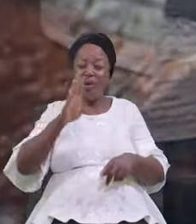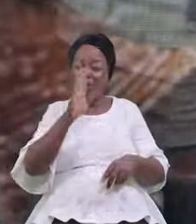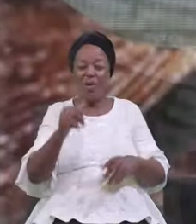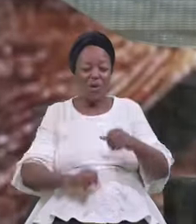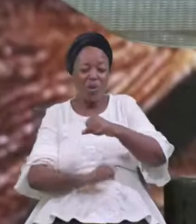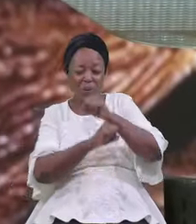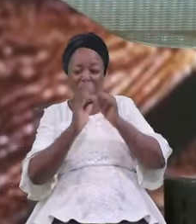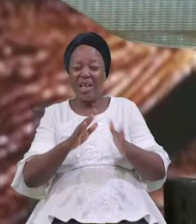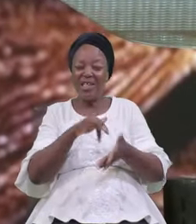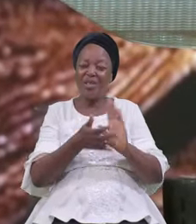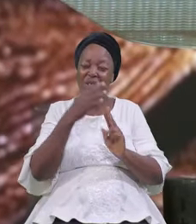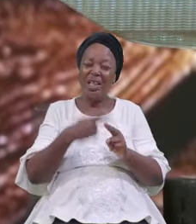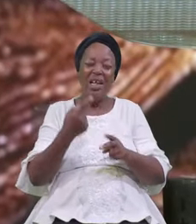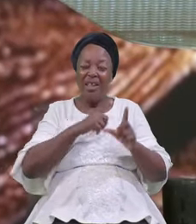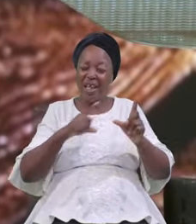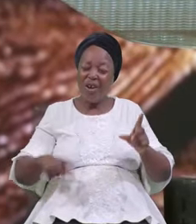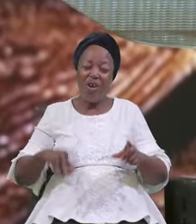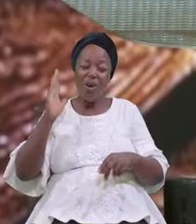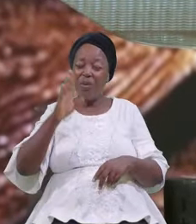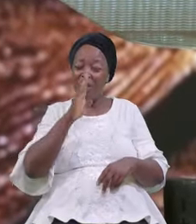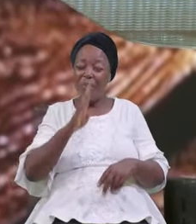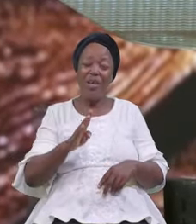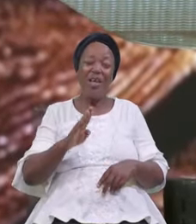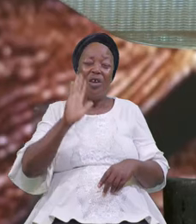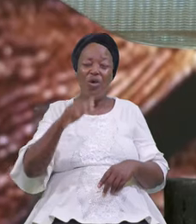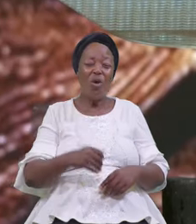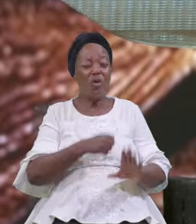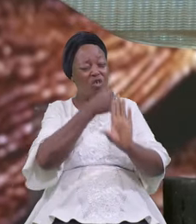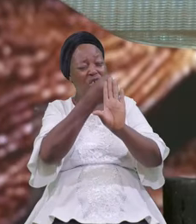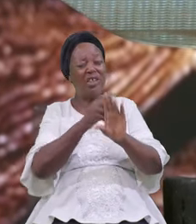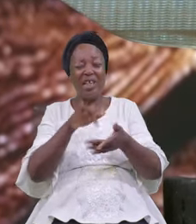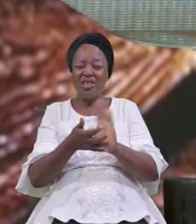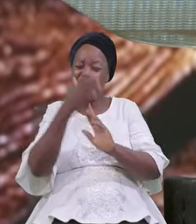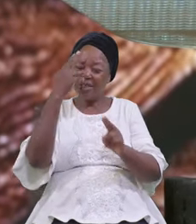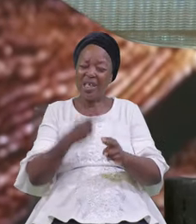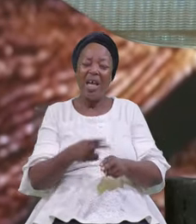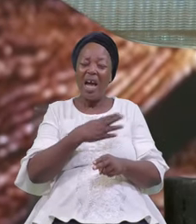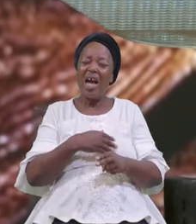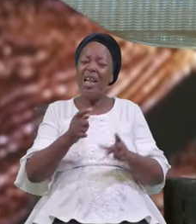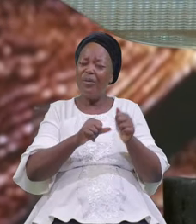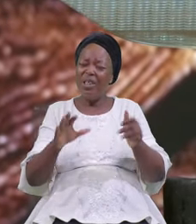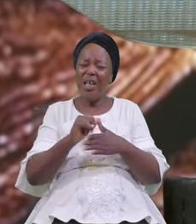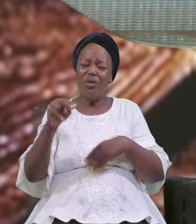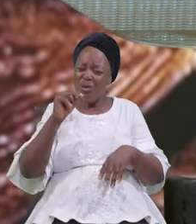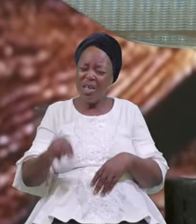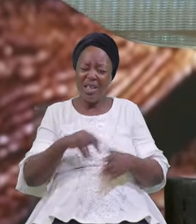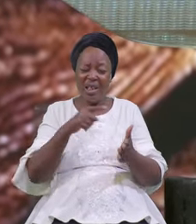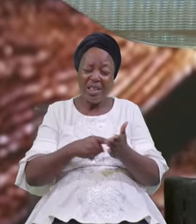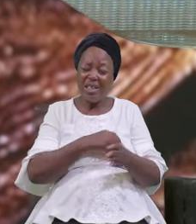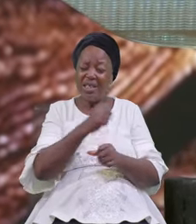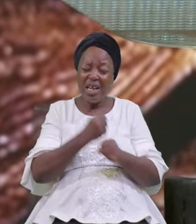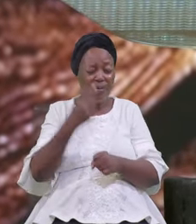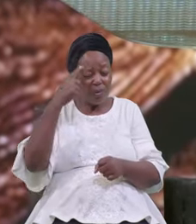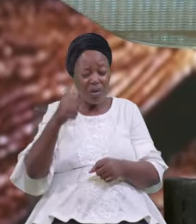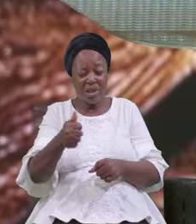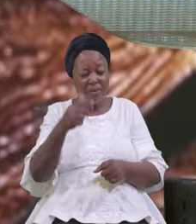supporter. Amen. The Lord will be your shepherd. And everything you need this year for yourself, for